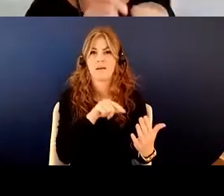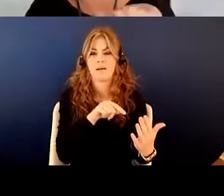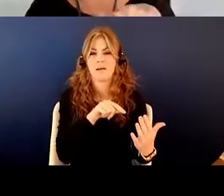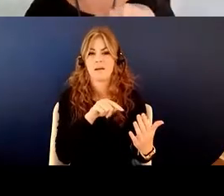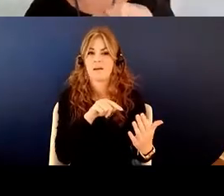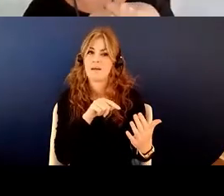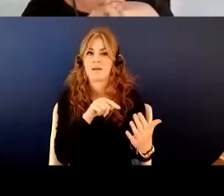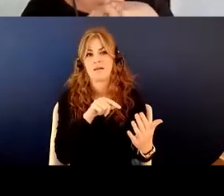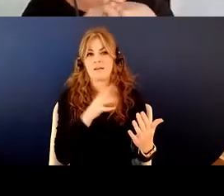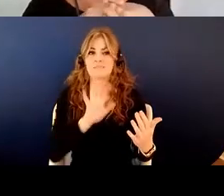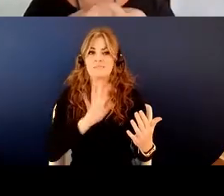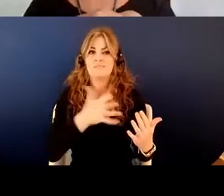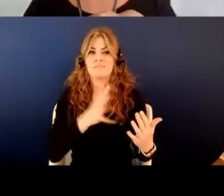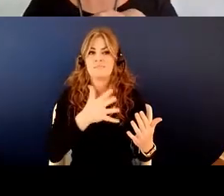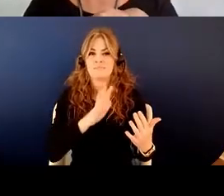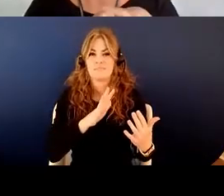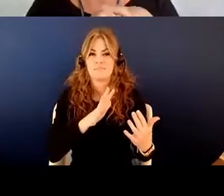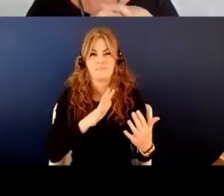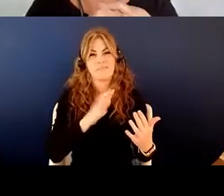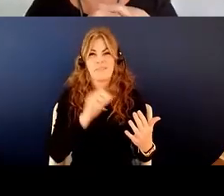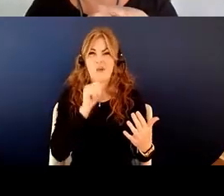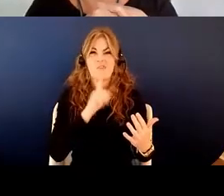passing resemblance to what's in the study.